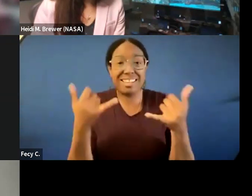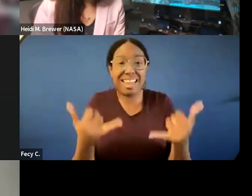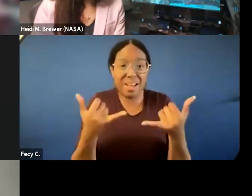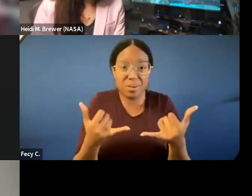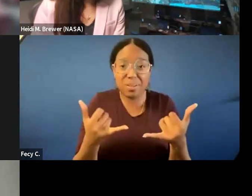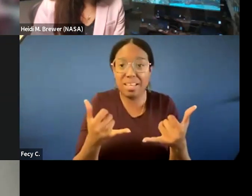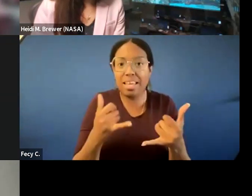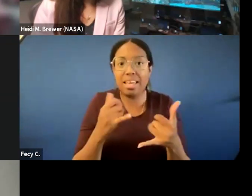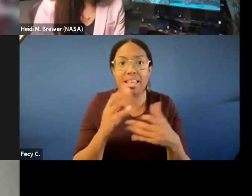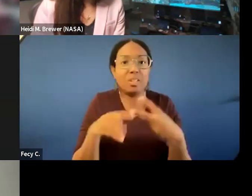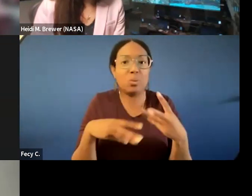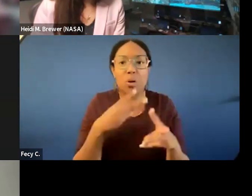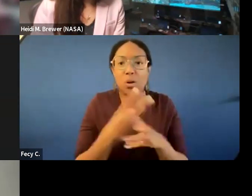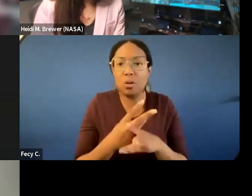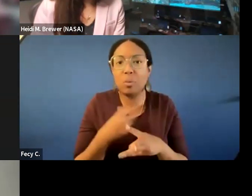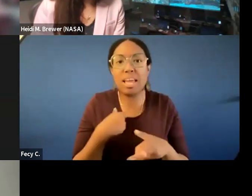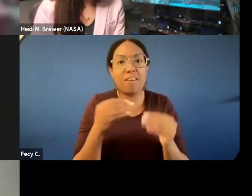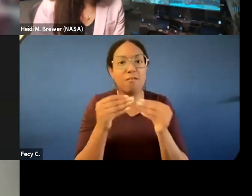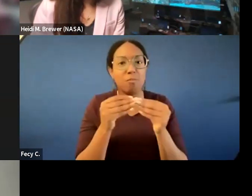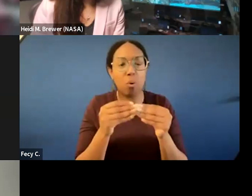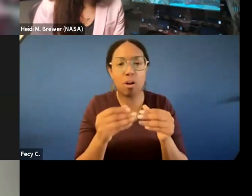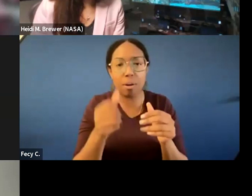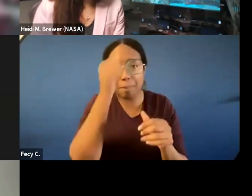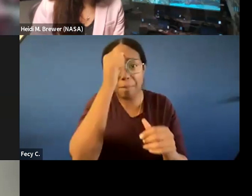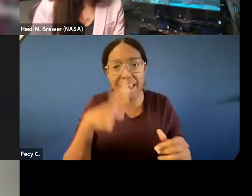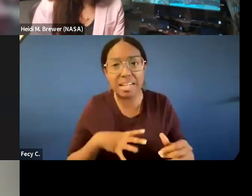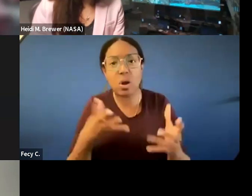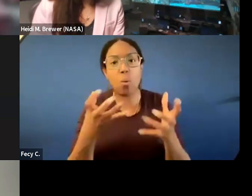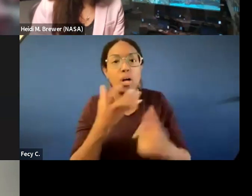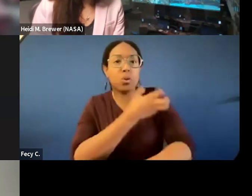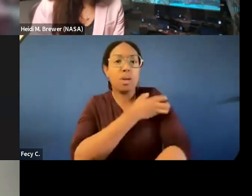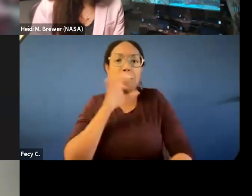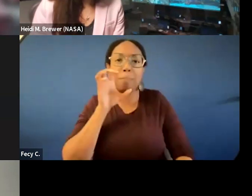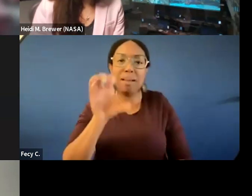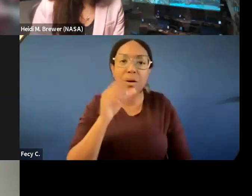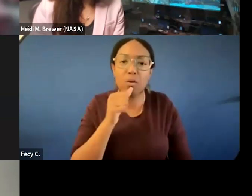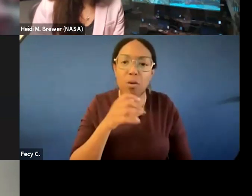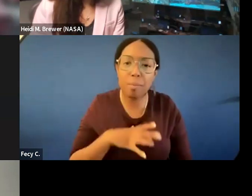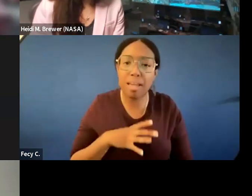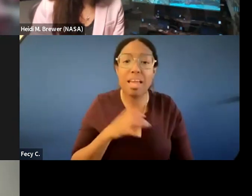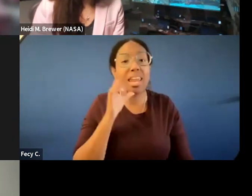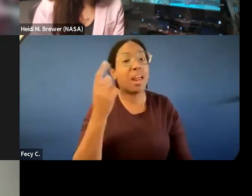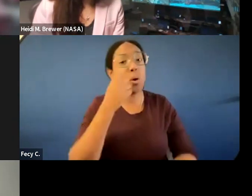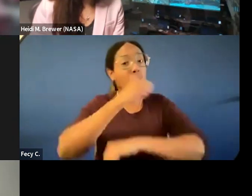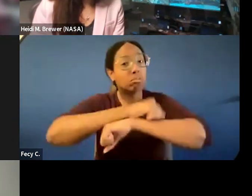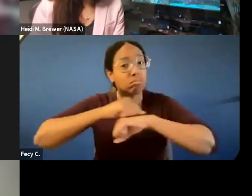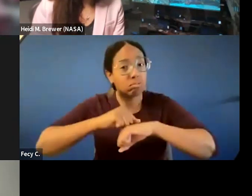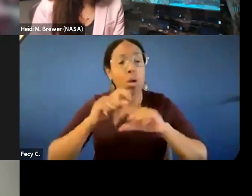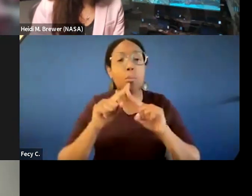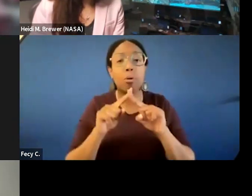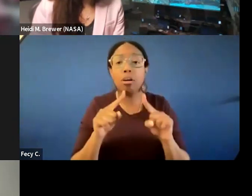could also empower other women, hiring women not just on stage in fantastic roles, but also off